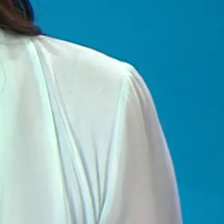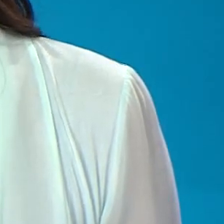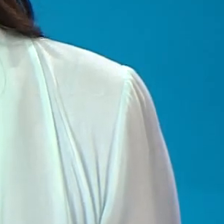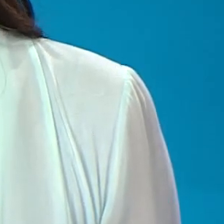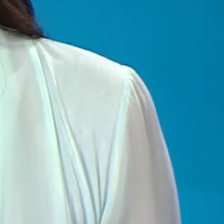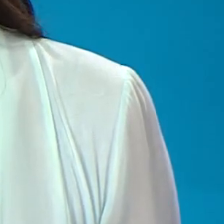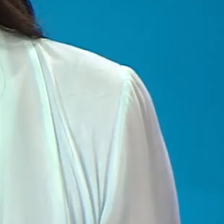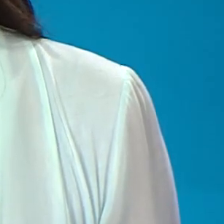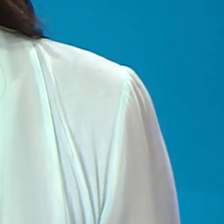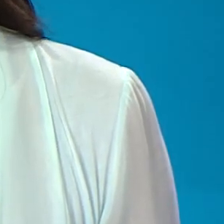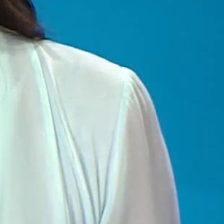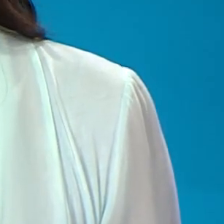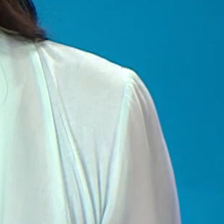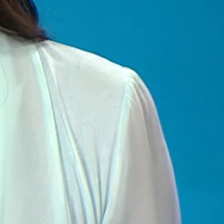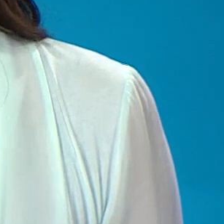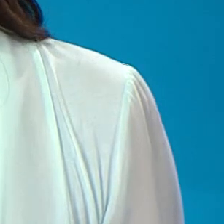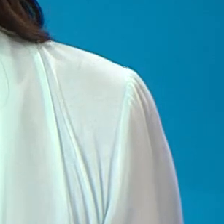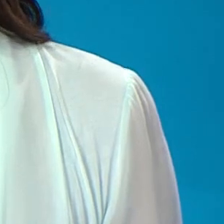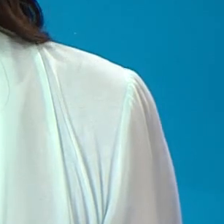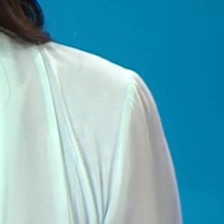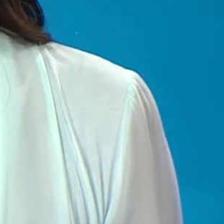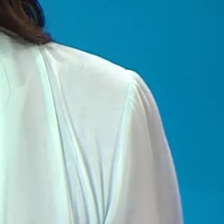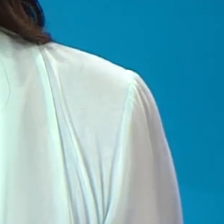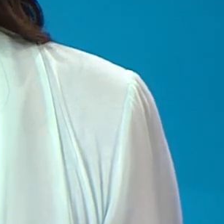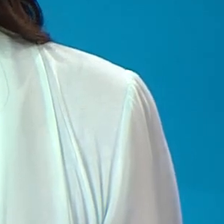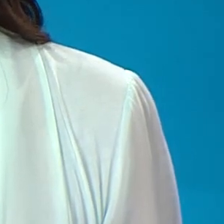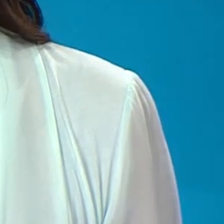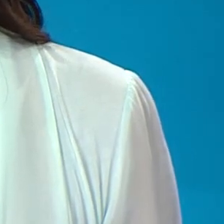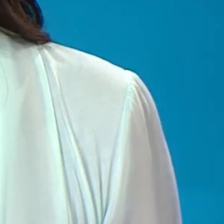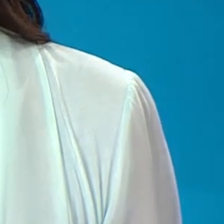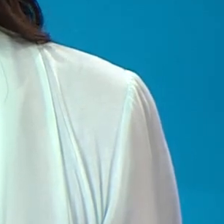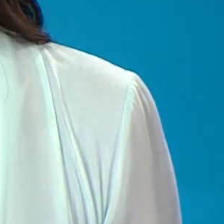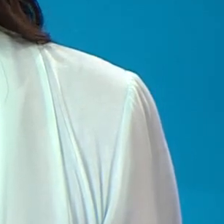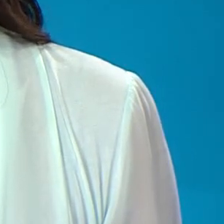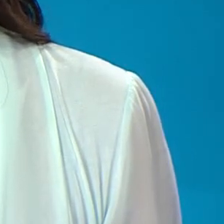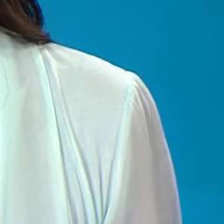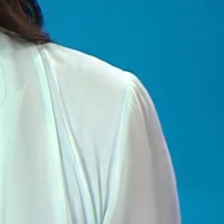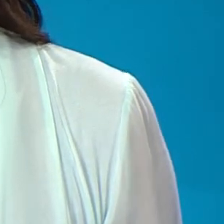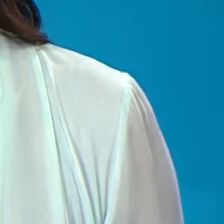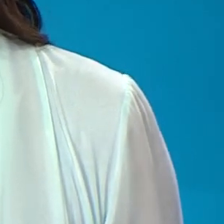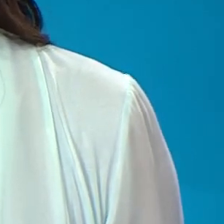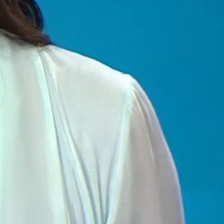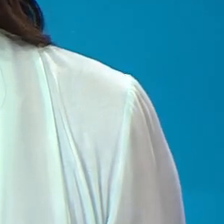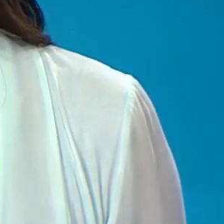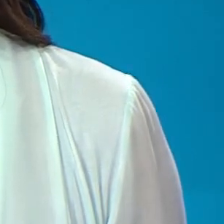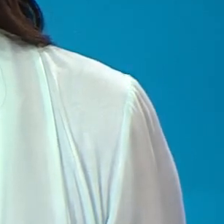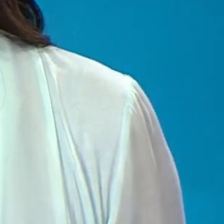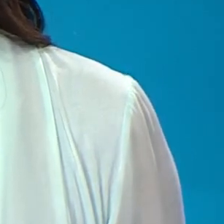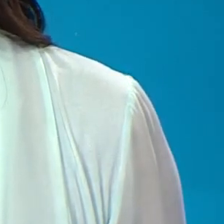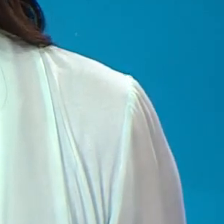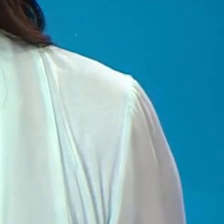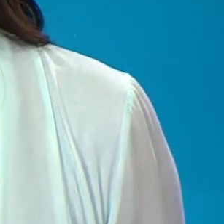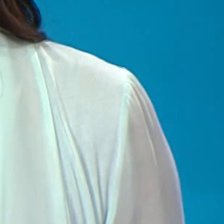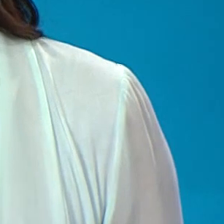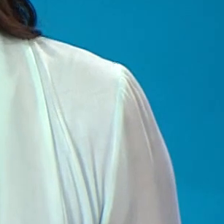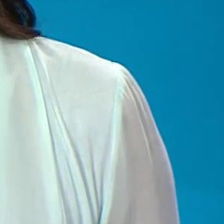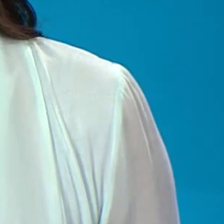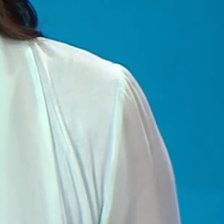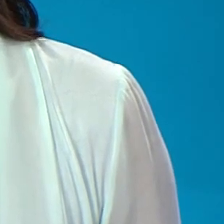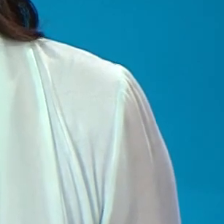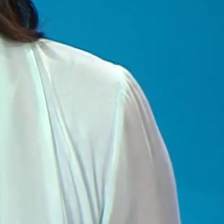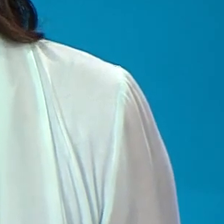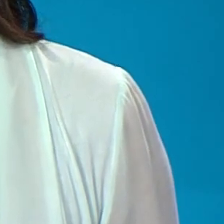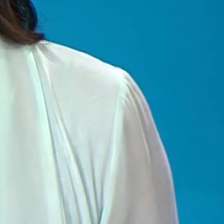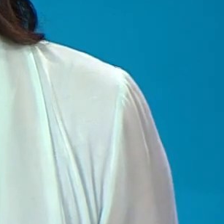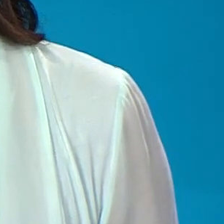41,614. There are also 14 new deaths, the death toll at 394. A positive highlight, the mayor sharing hospital